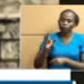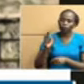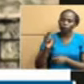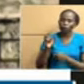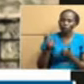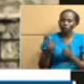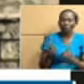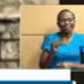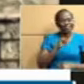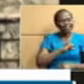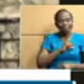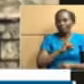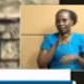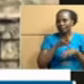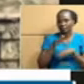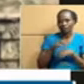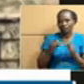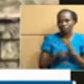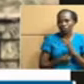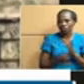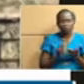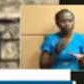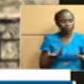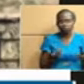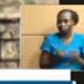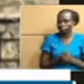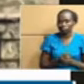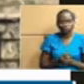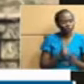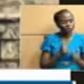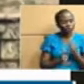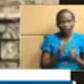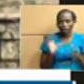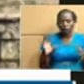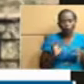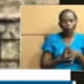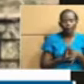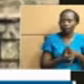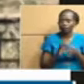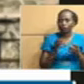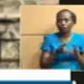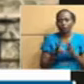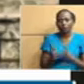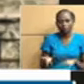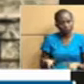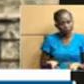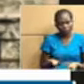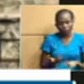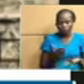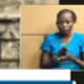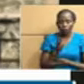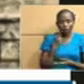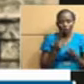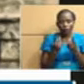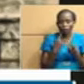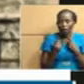gender-sensitive issues are definitely prevailing. What are our coping strategies? The factories we are looking at are employing